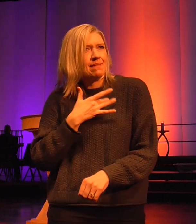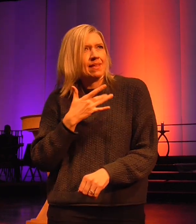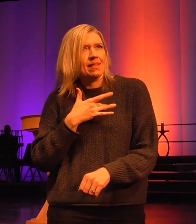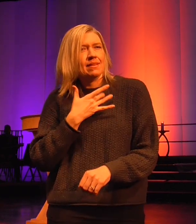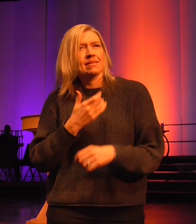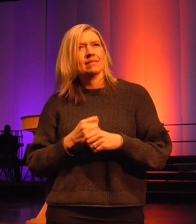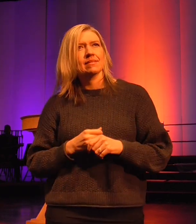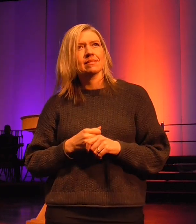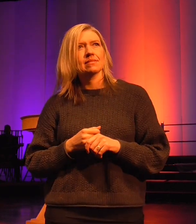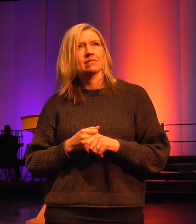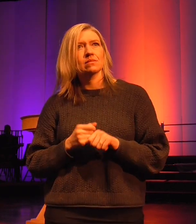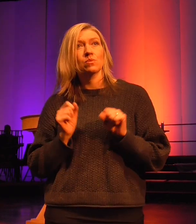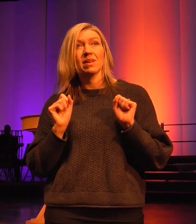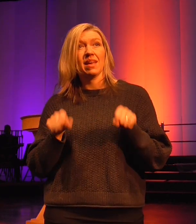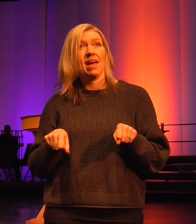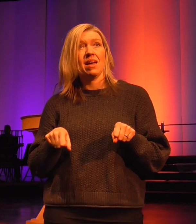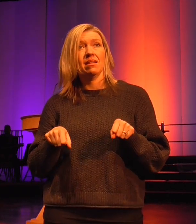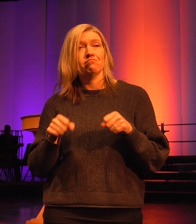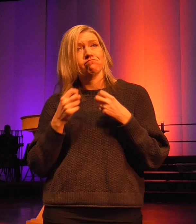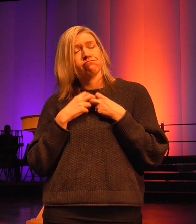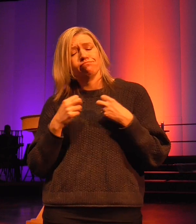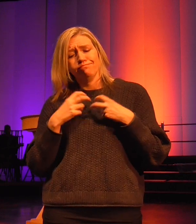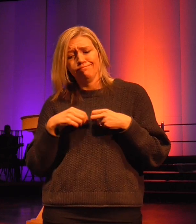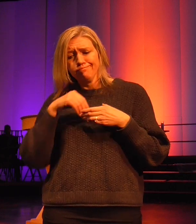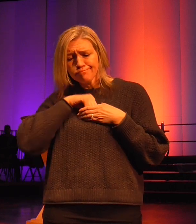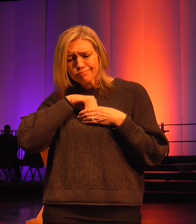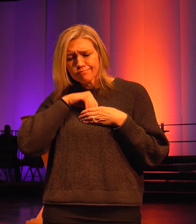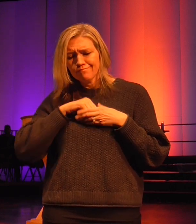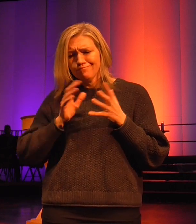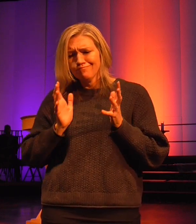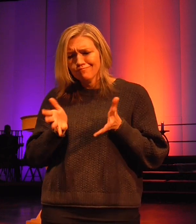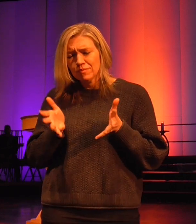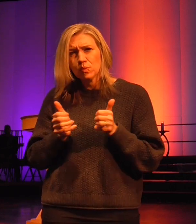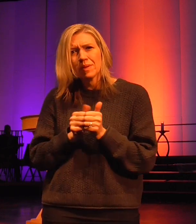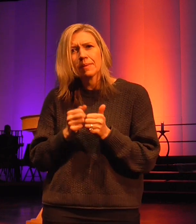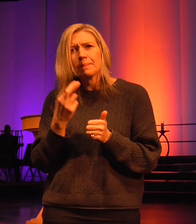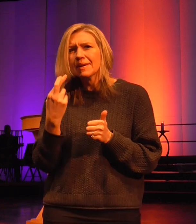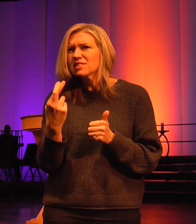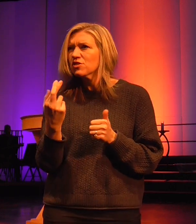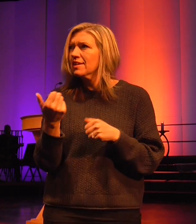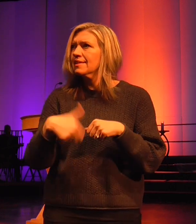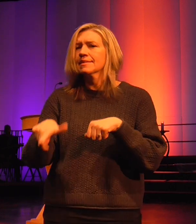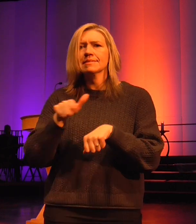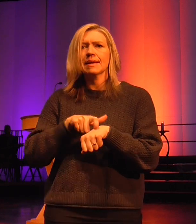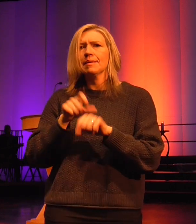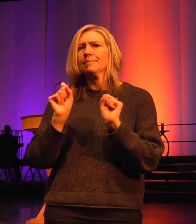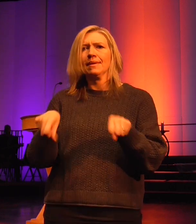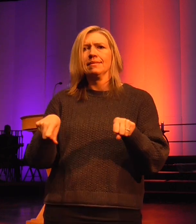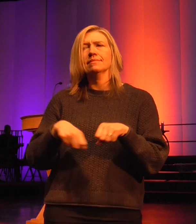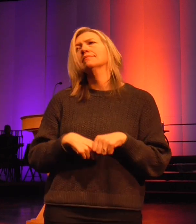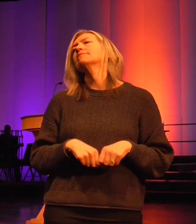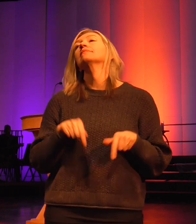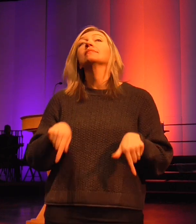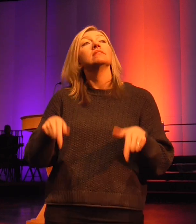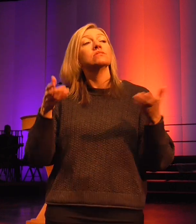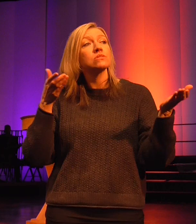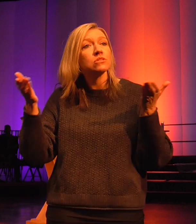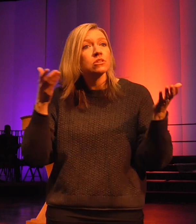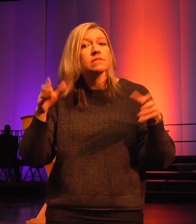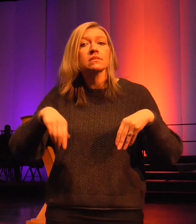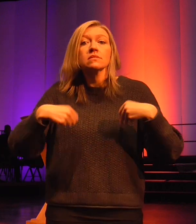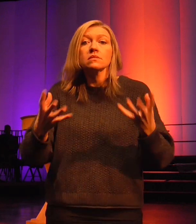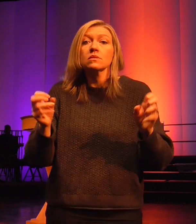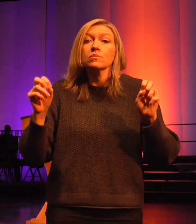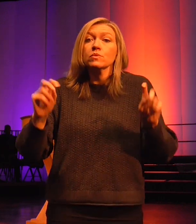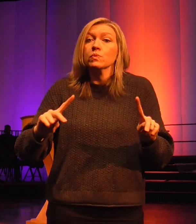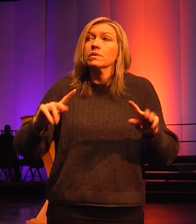and talk to our best friend at any time. And this service gives us an opportunity to